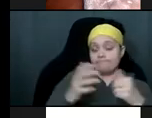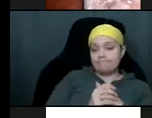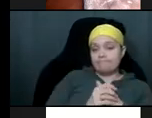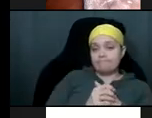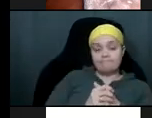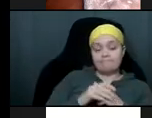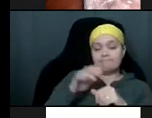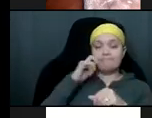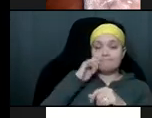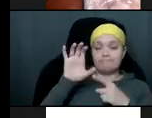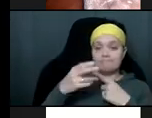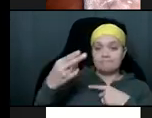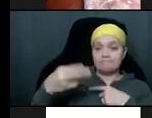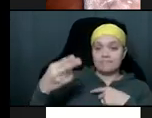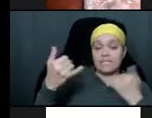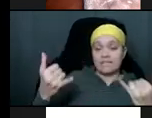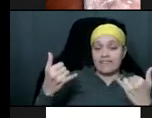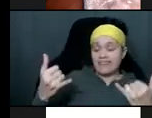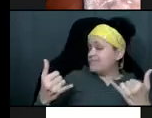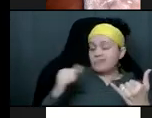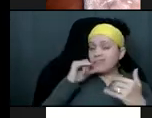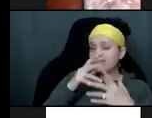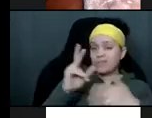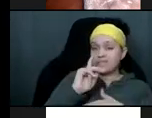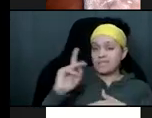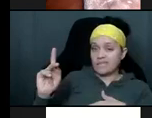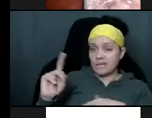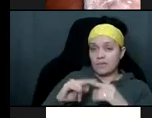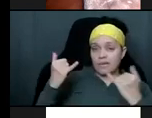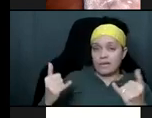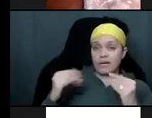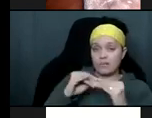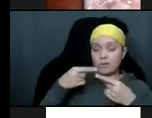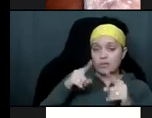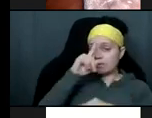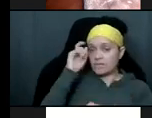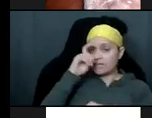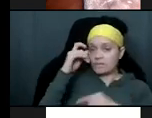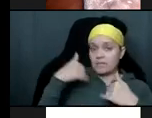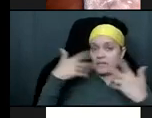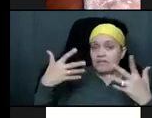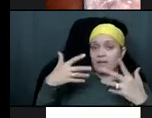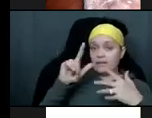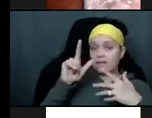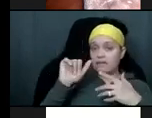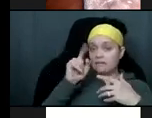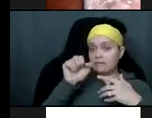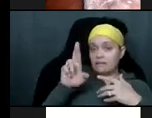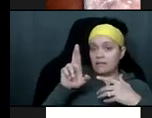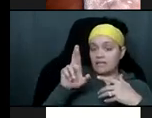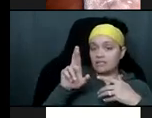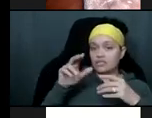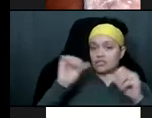history. Nowadays, no, not the Ku Klux Klan, but nowadays during the summers, they have laser light shows in the